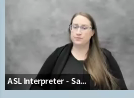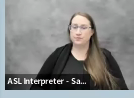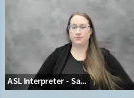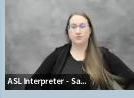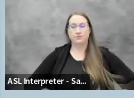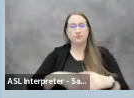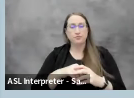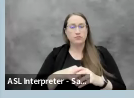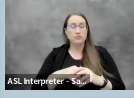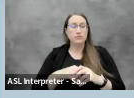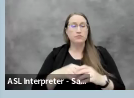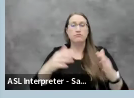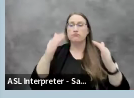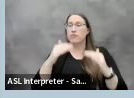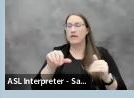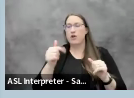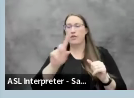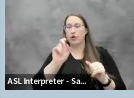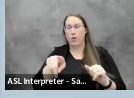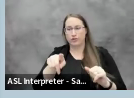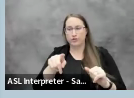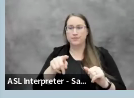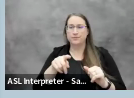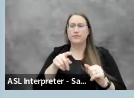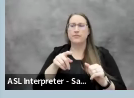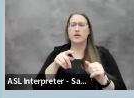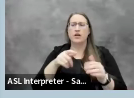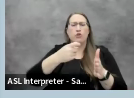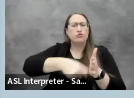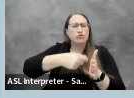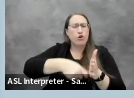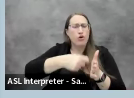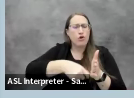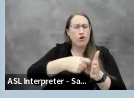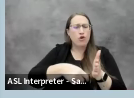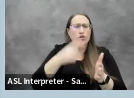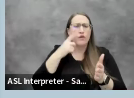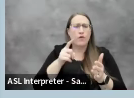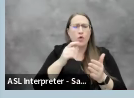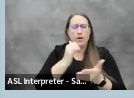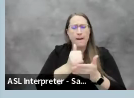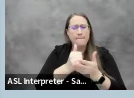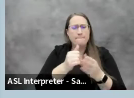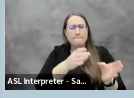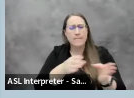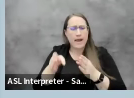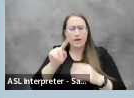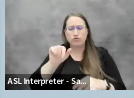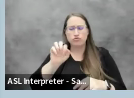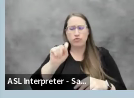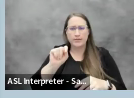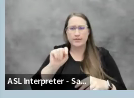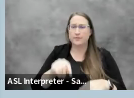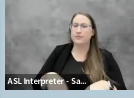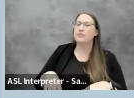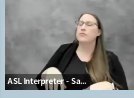Another question here, wondering what is the charge to assist with the planning of a trust? Sure.